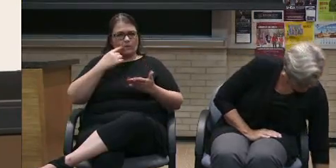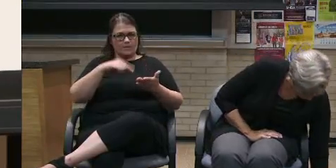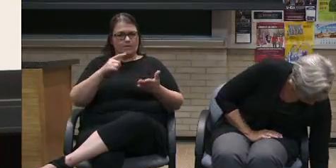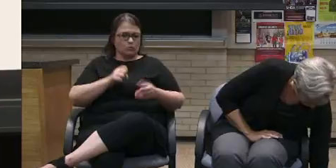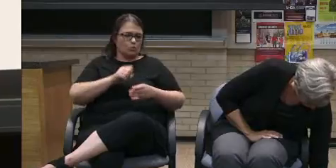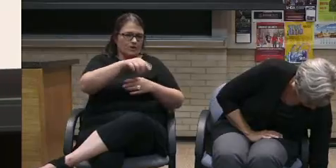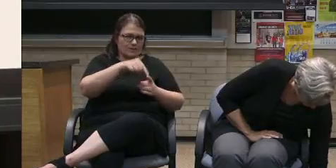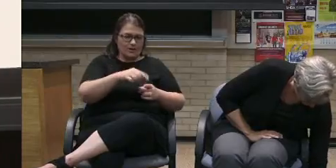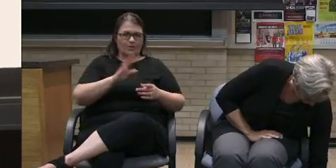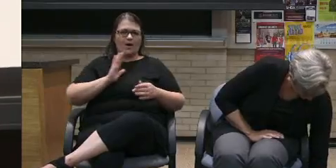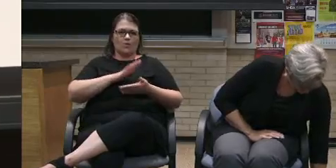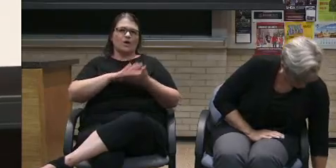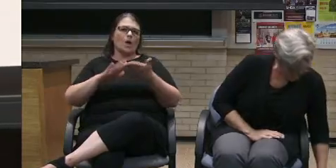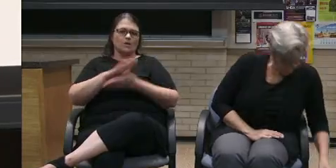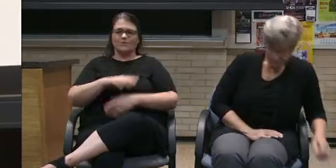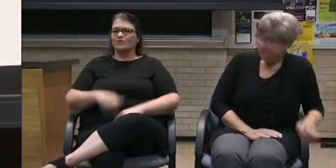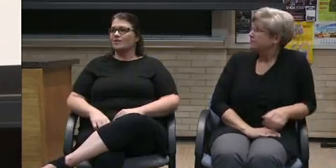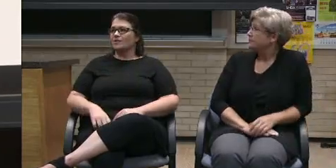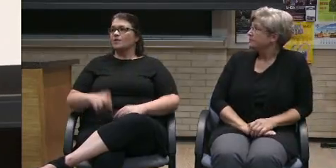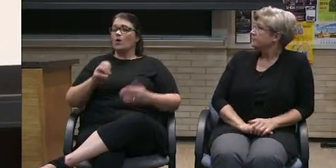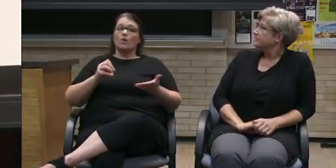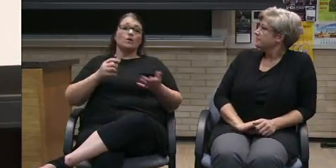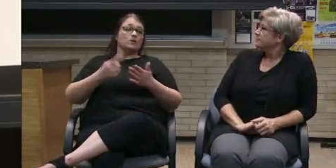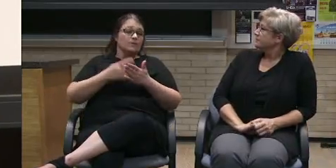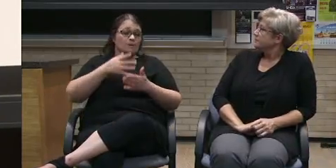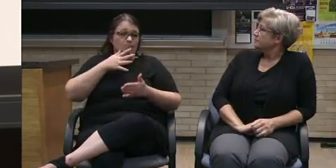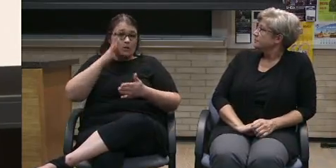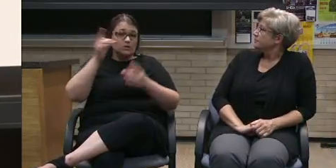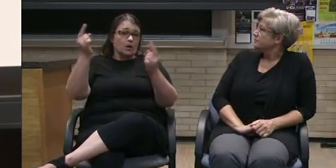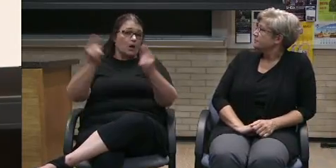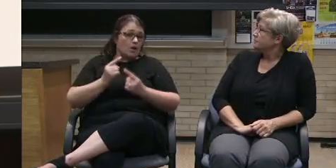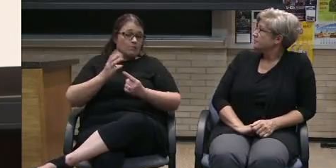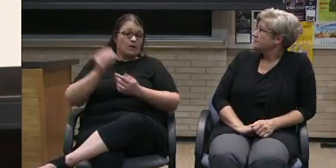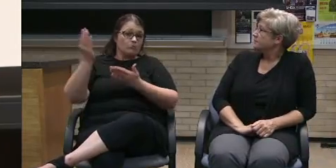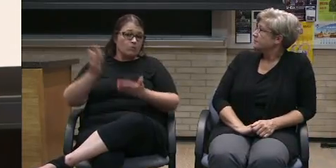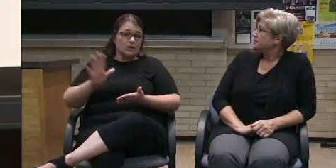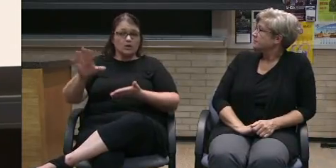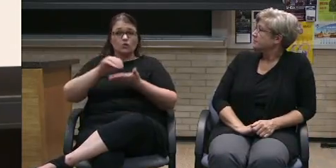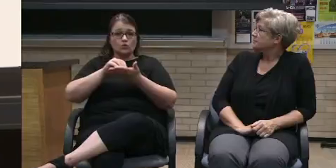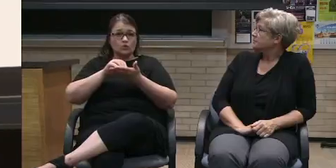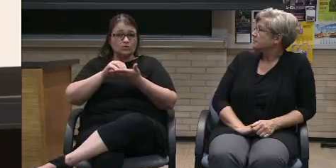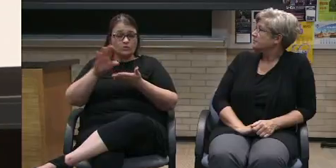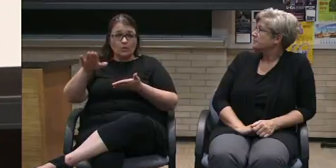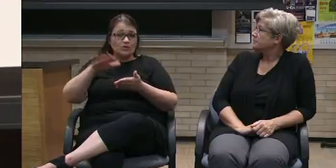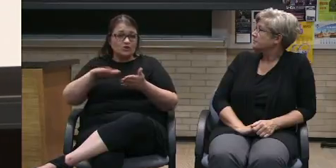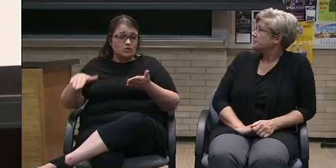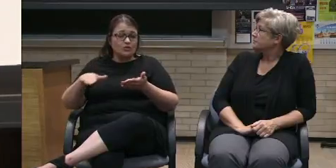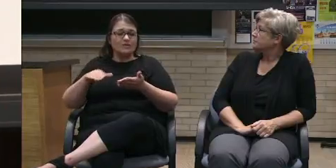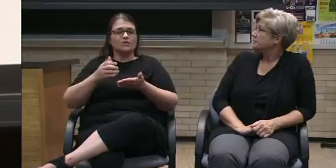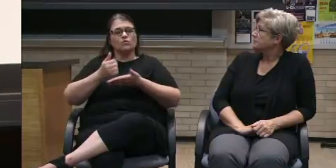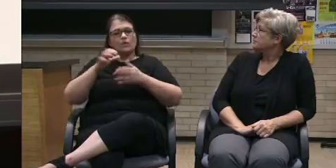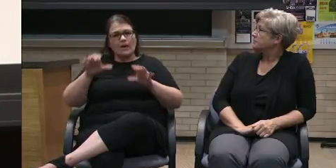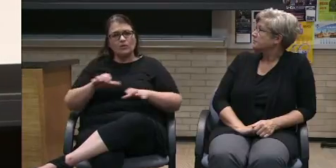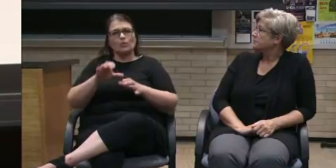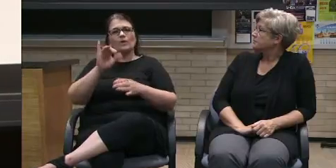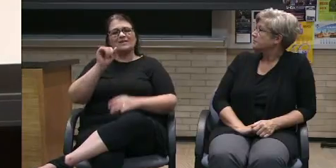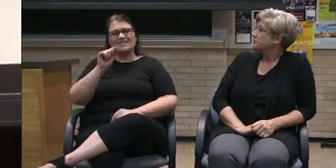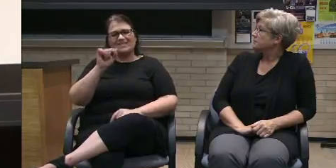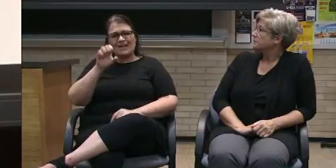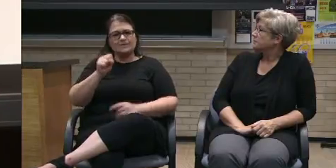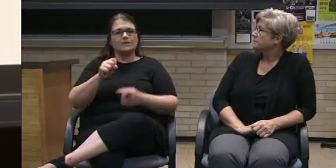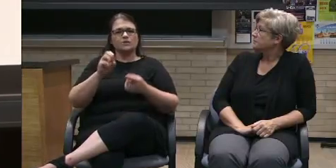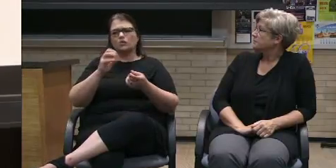program. Parents come in, they often are bringing their kids in tow, and the business students help them fill out their income tax returns. So this is how various